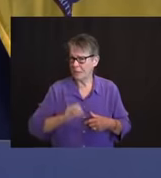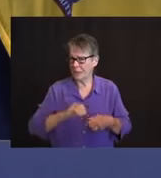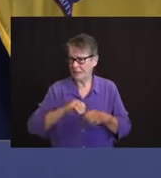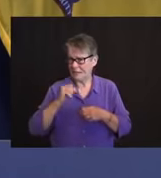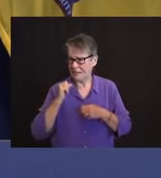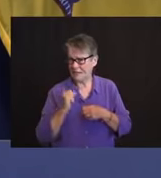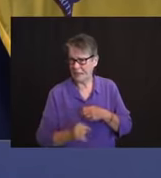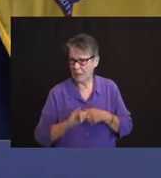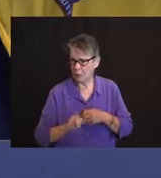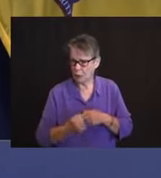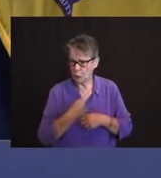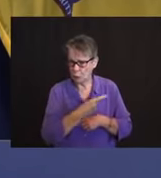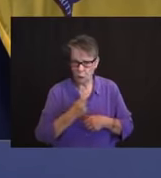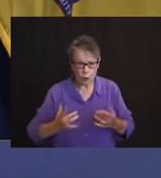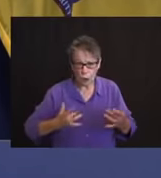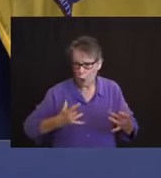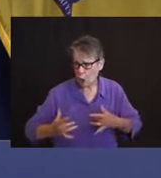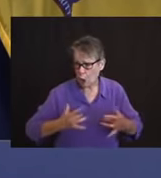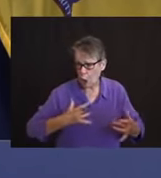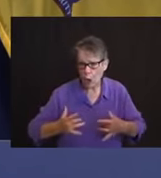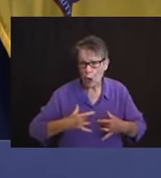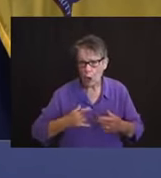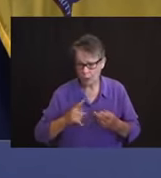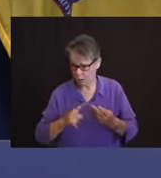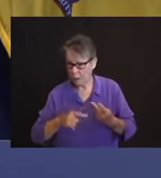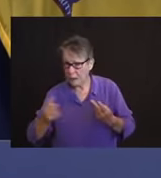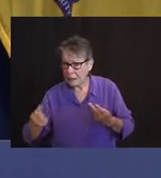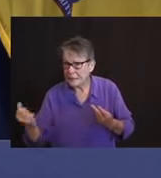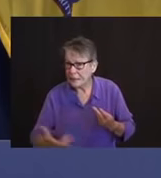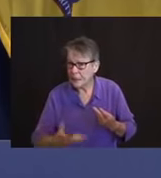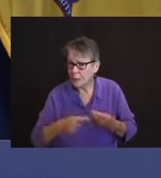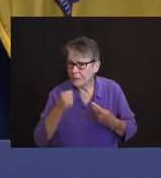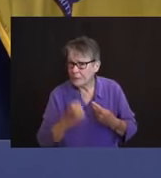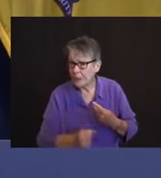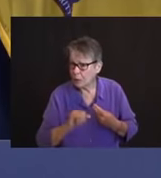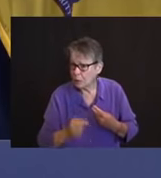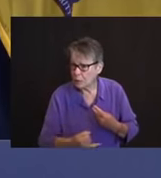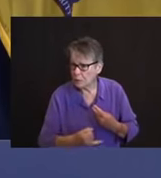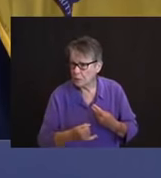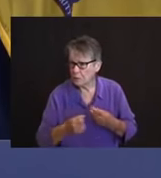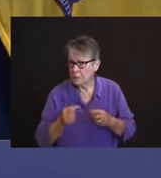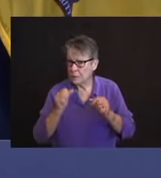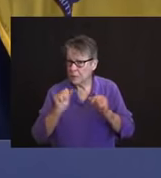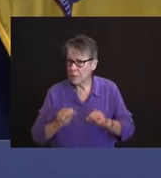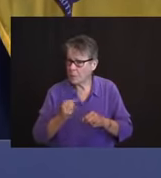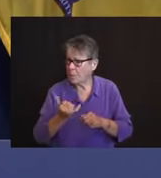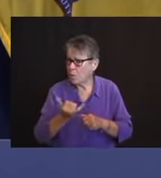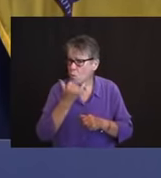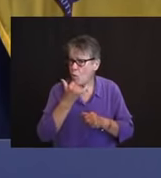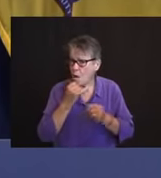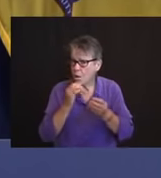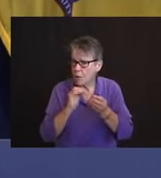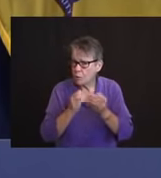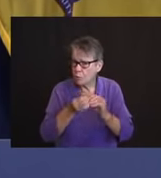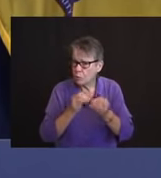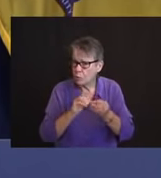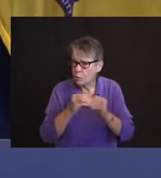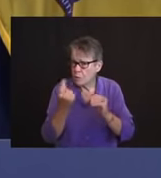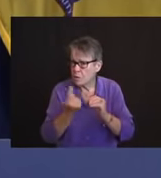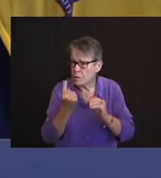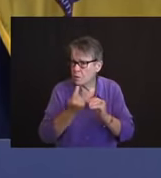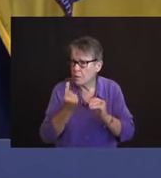obviously all the casinos are in South Jersey. Could that be a data error, or is there a reason for this elevated positivity rate? Question for